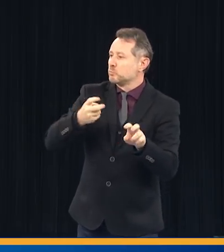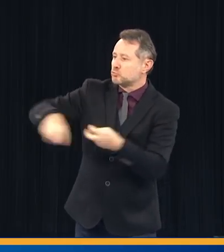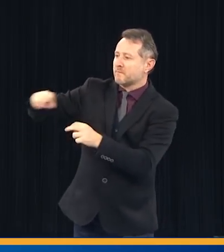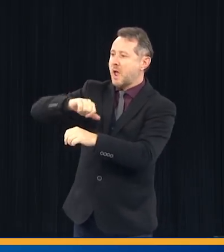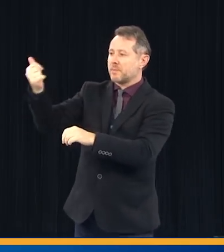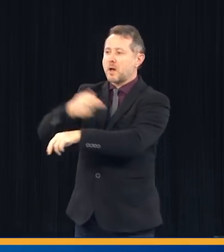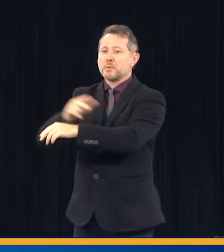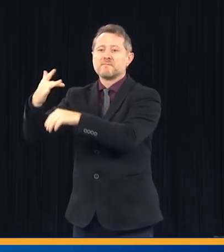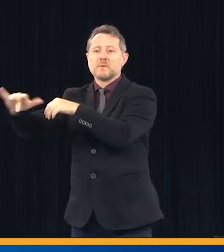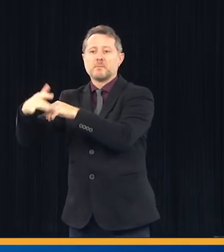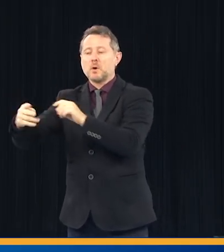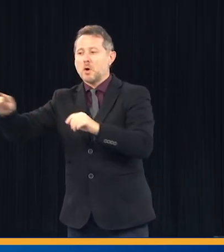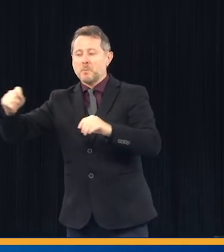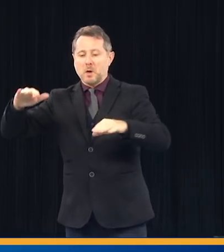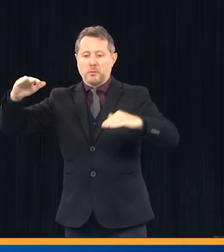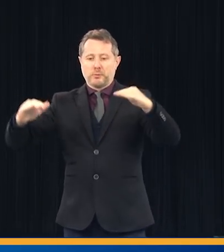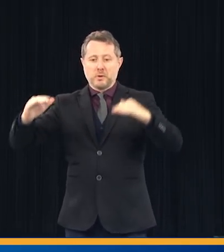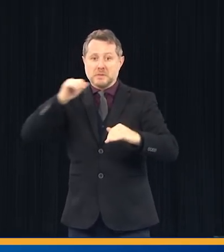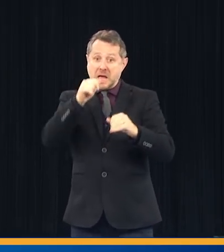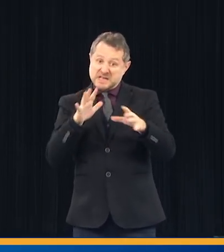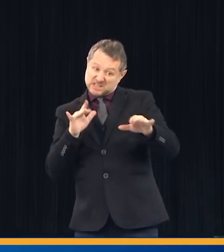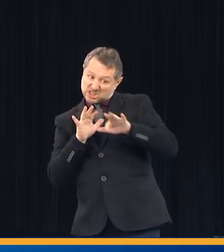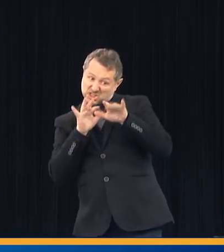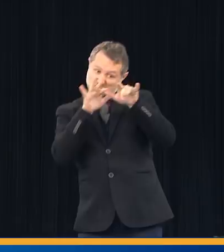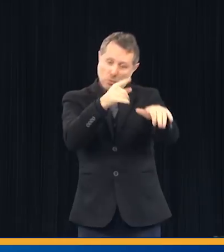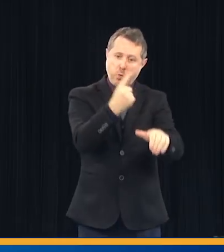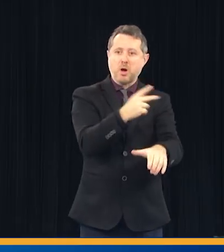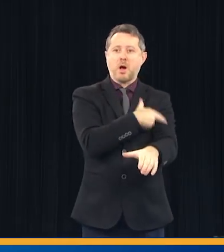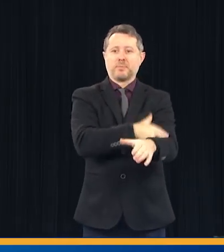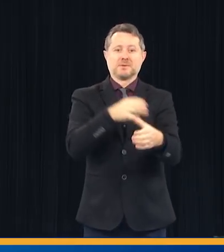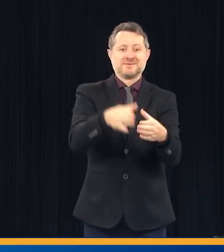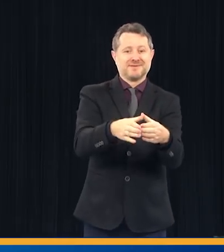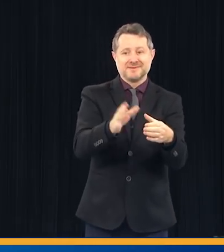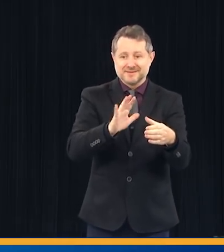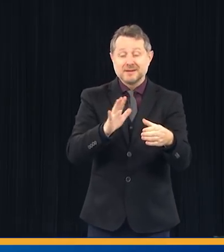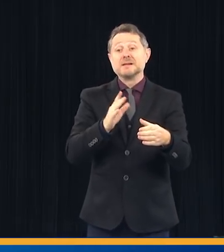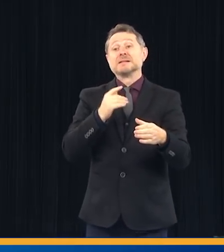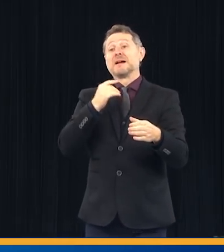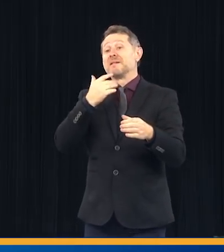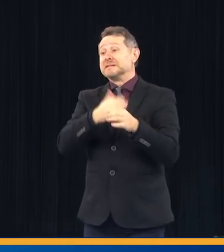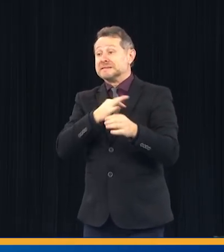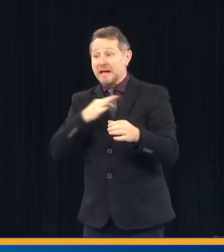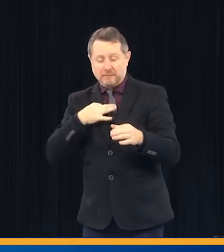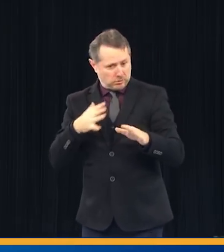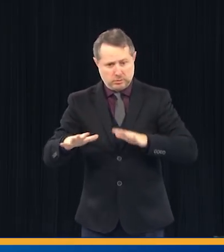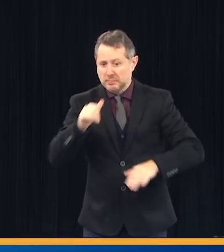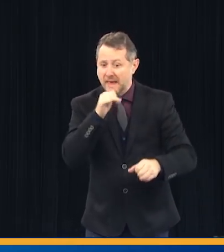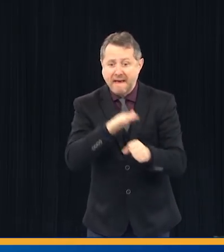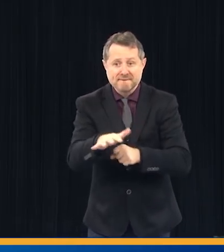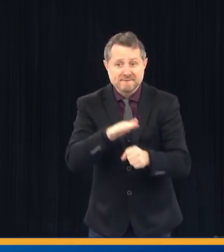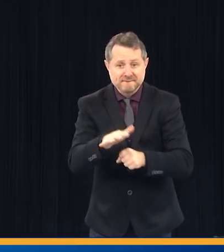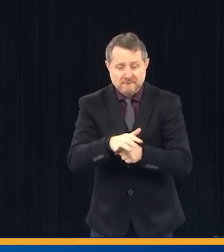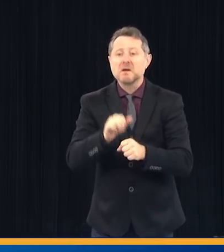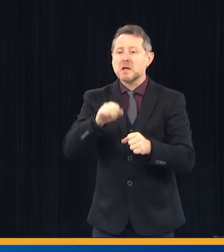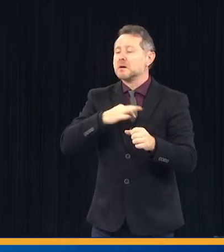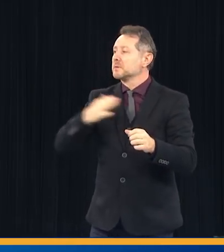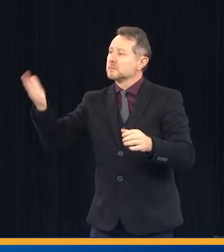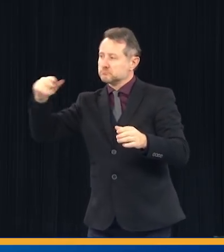requires. Staff can and should be moved among those local hospitals